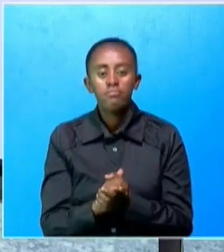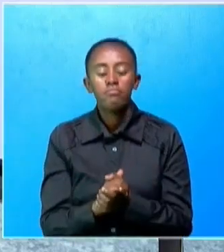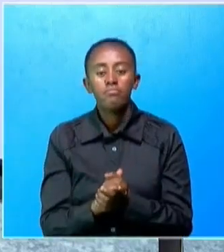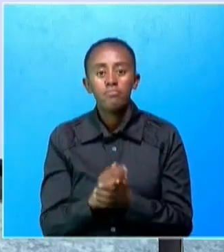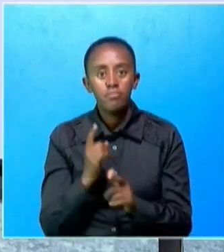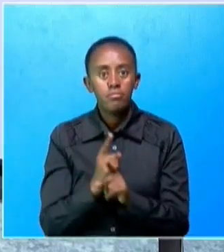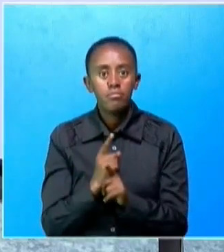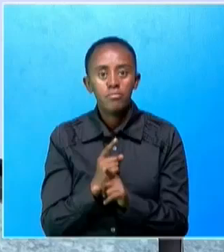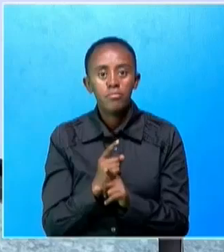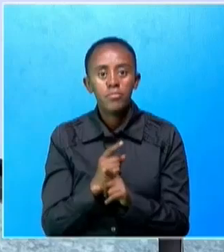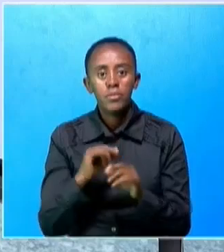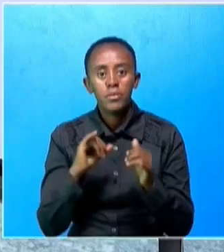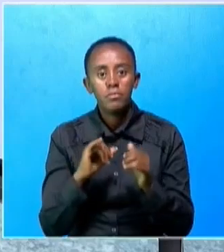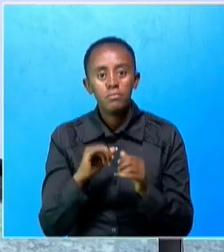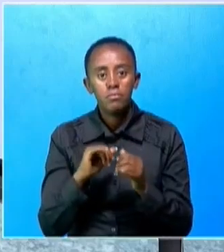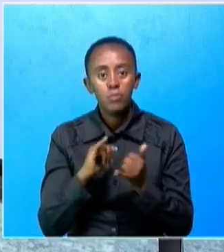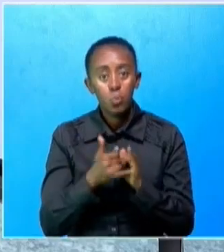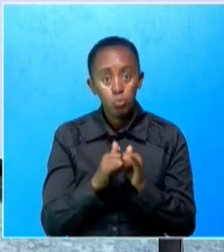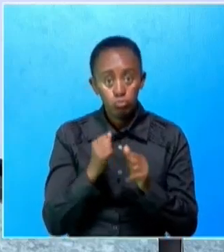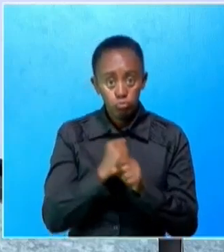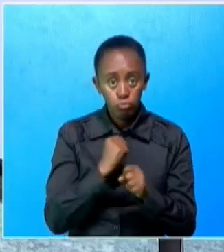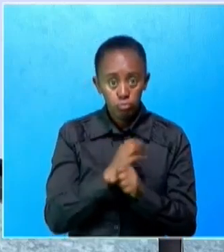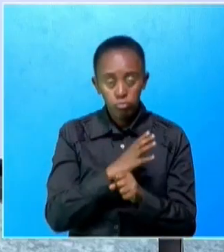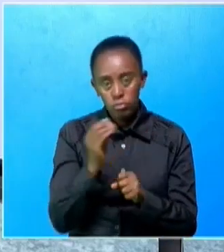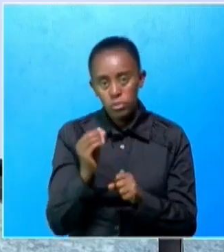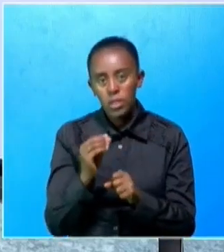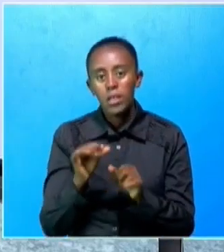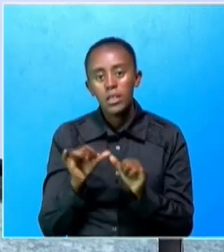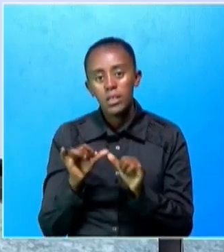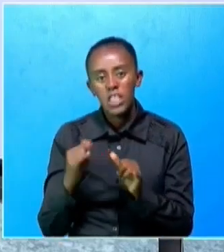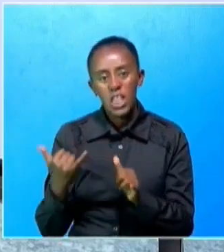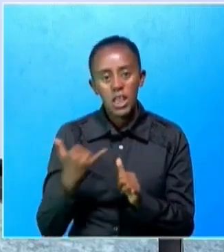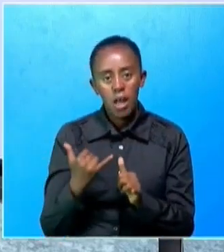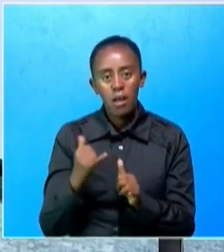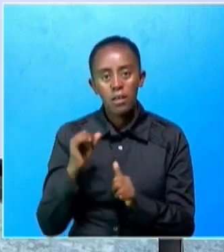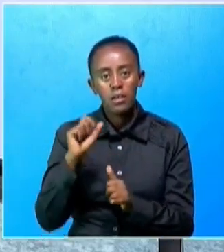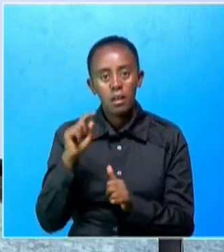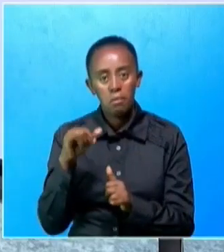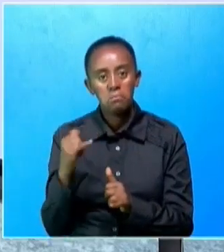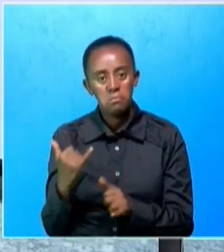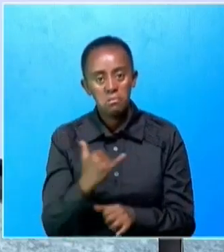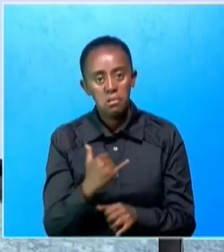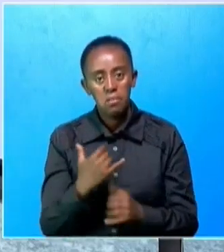Right? Exercise and say. Okay.